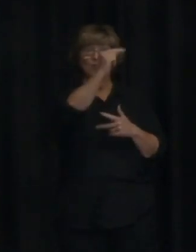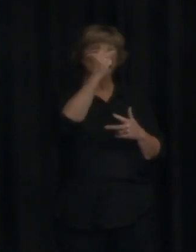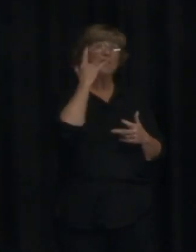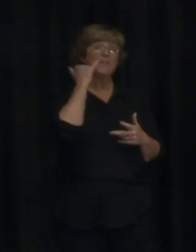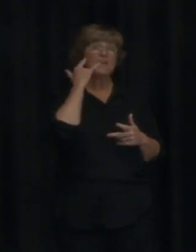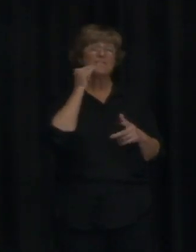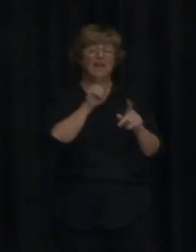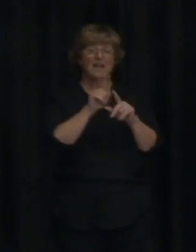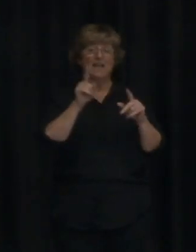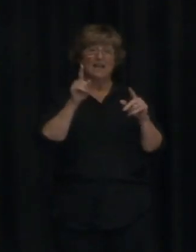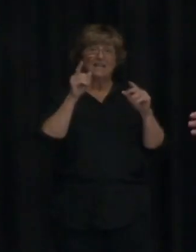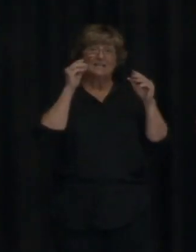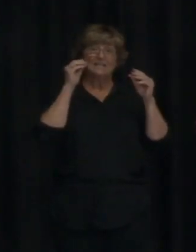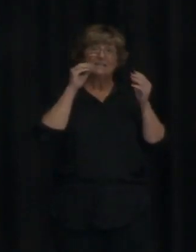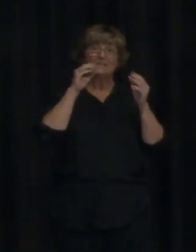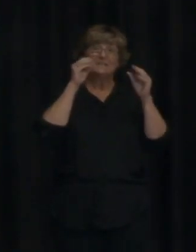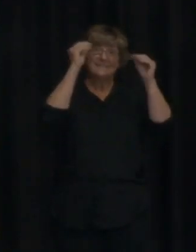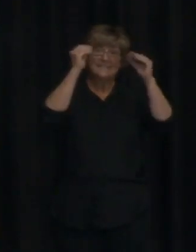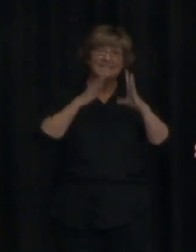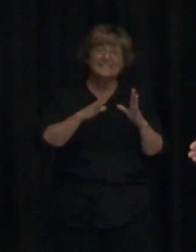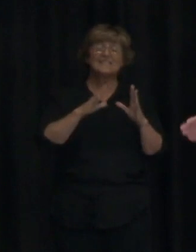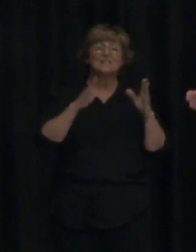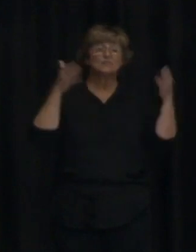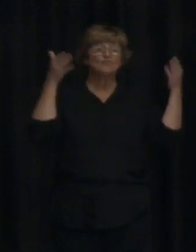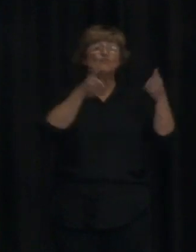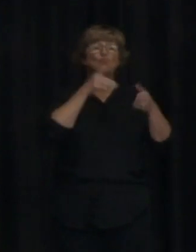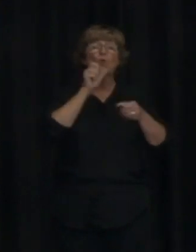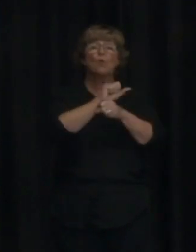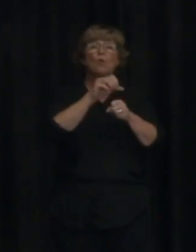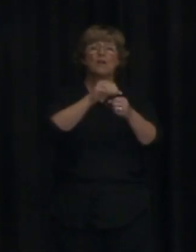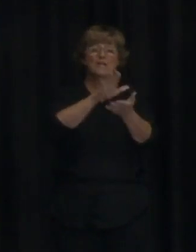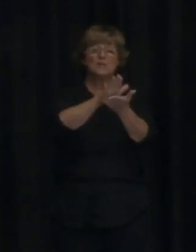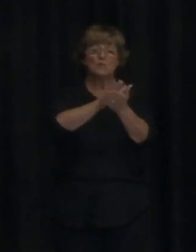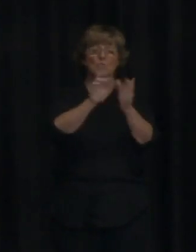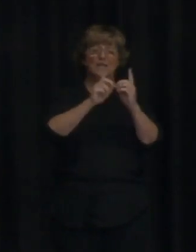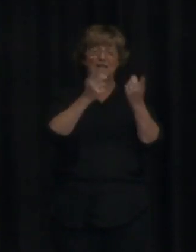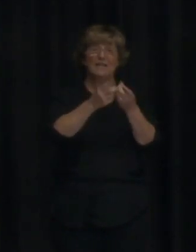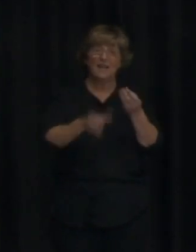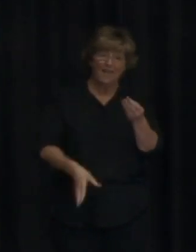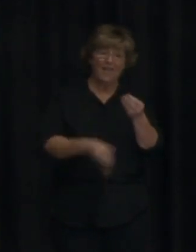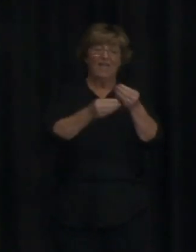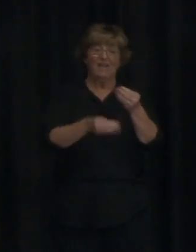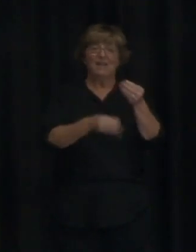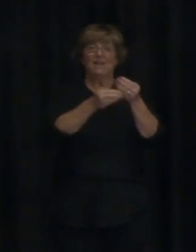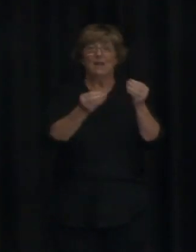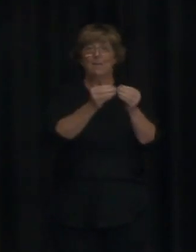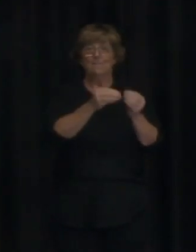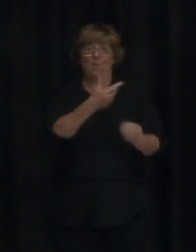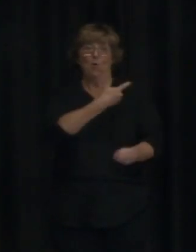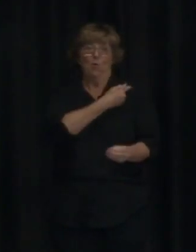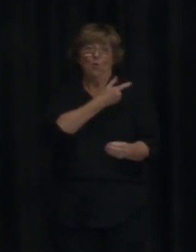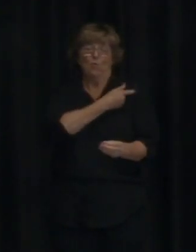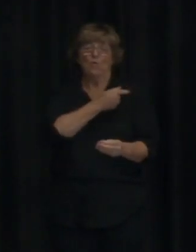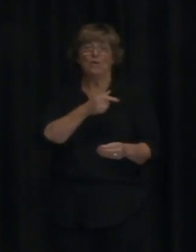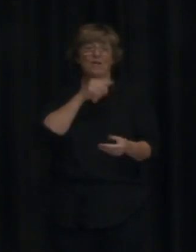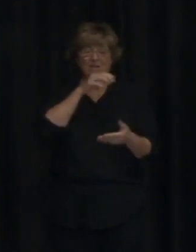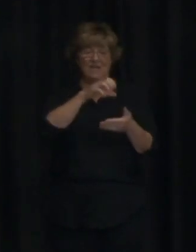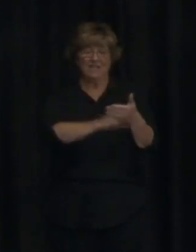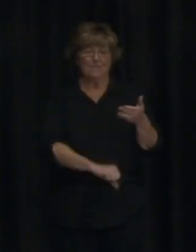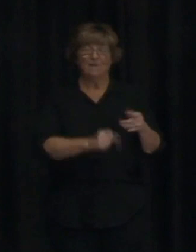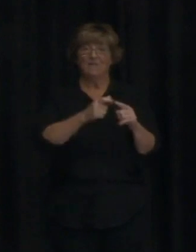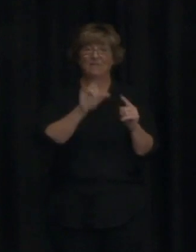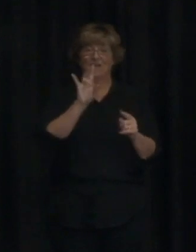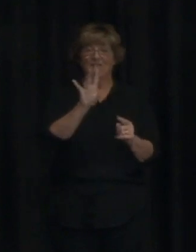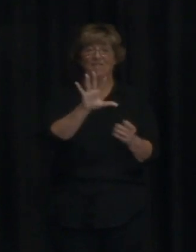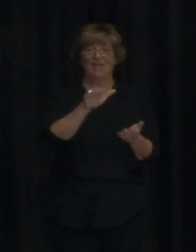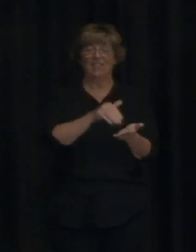as educator days exclusively to provide even additional vaccinations. Those don't come out of the